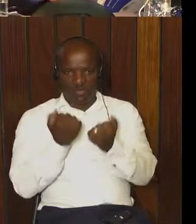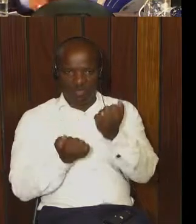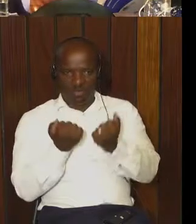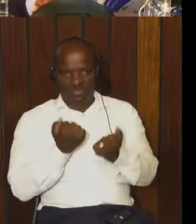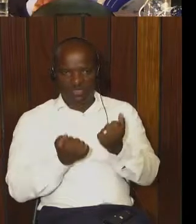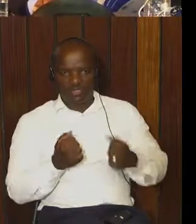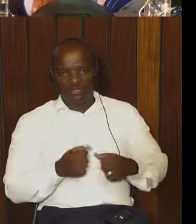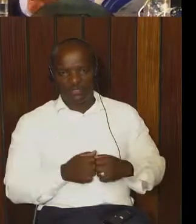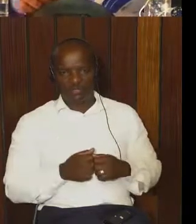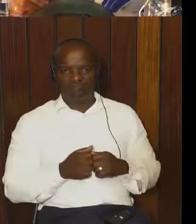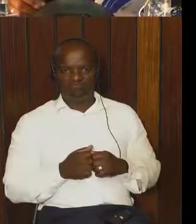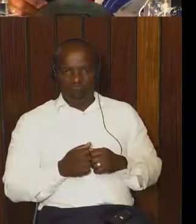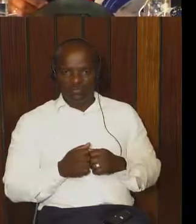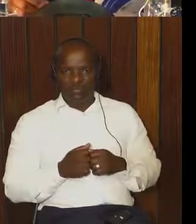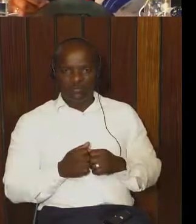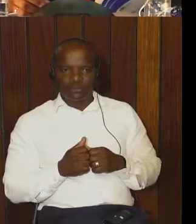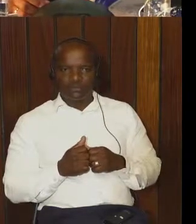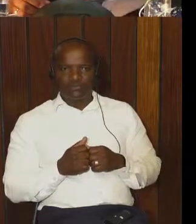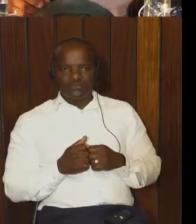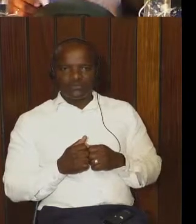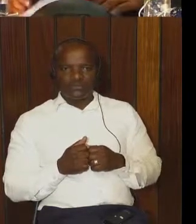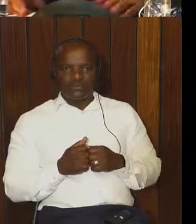Chair. Thanks.